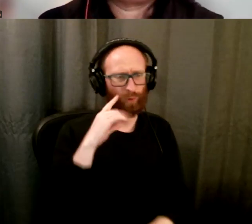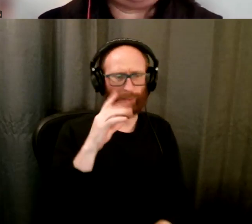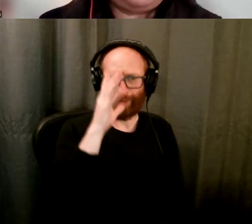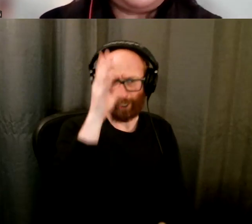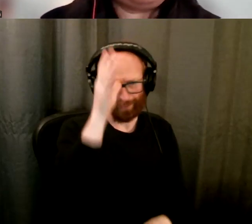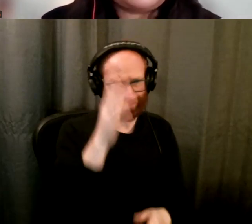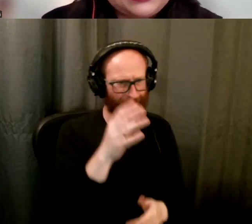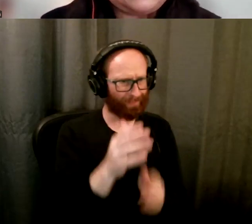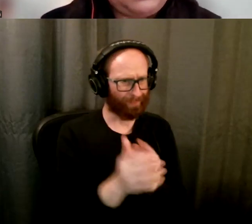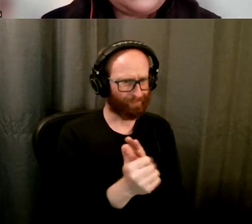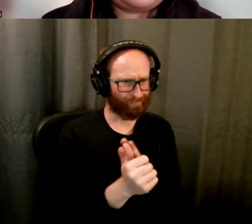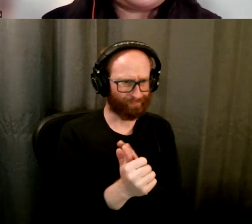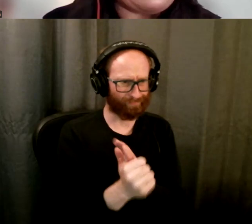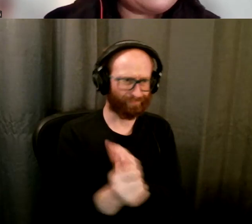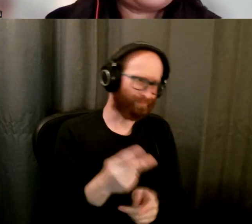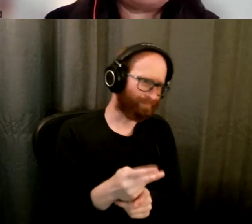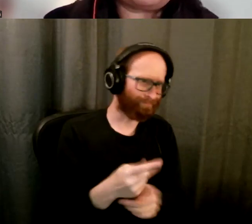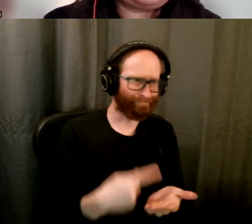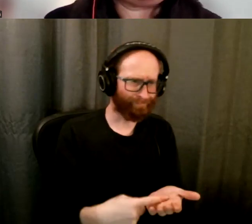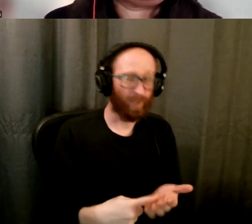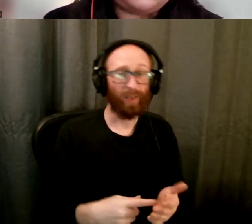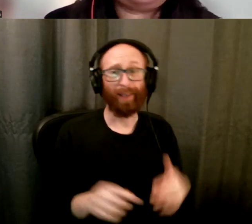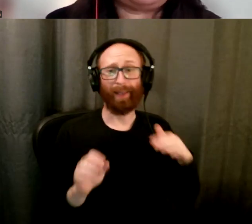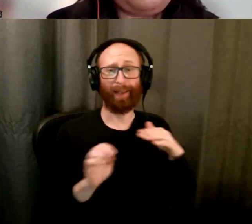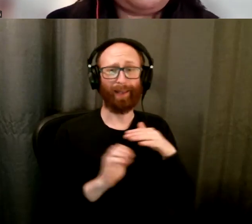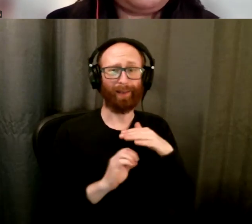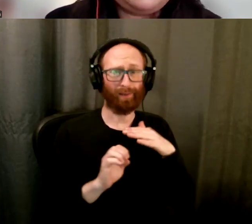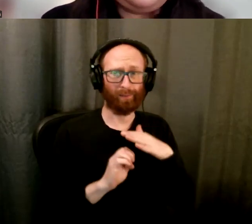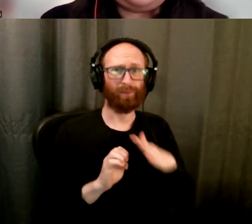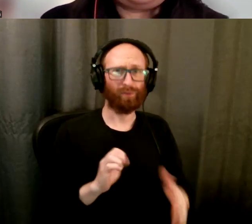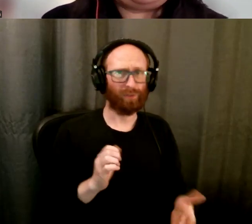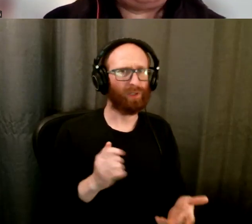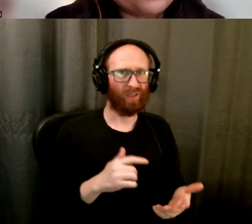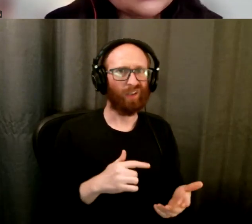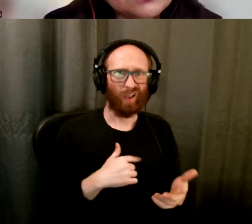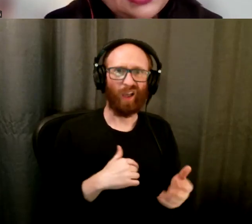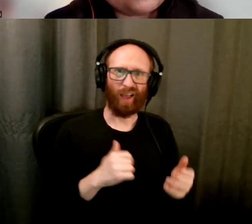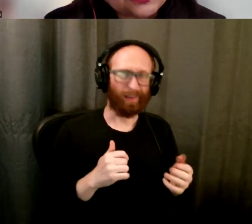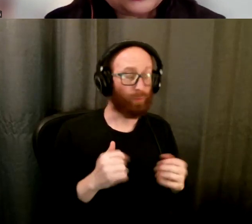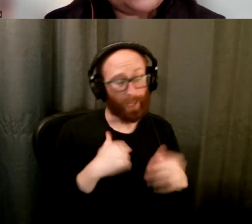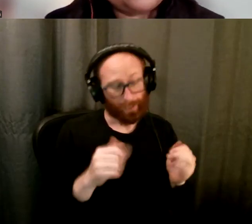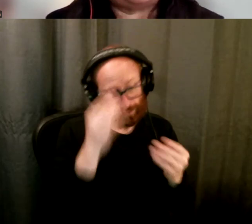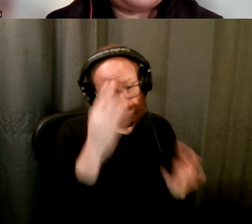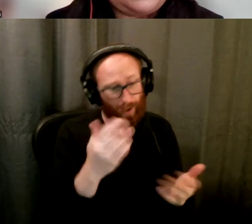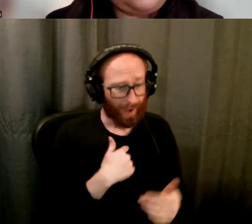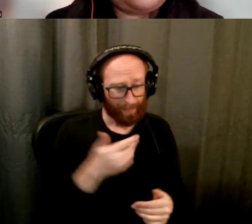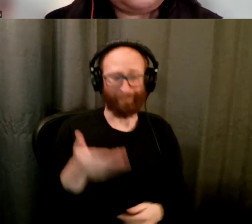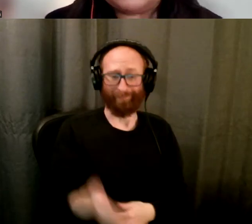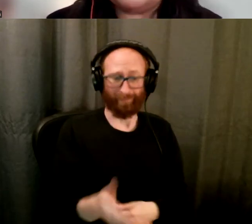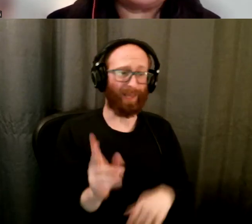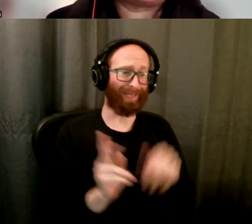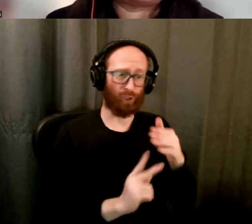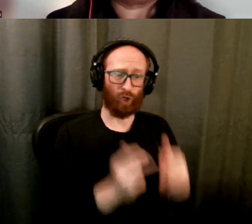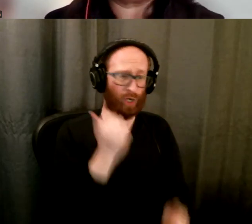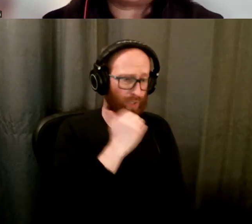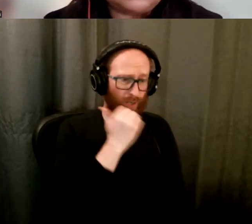I can tell you that on a daily basis, I am present at kinder level. The importance of that social emotional regulation, or